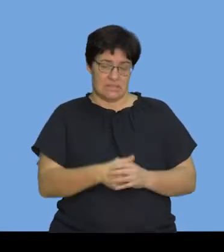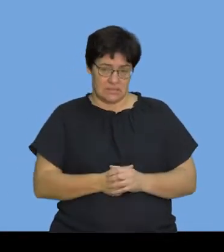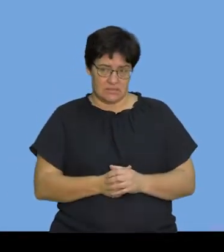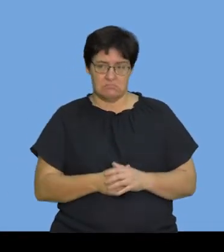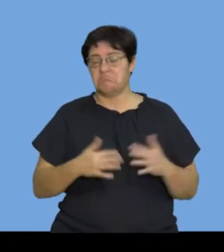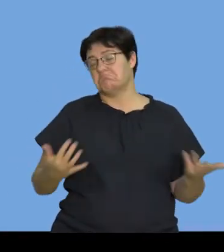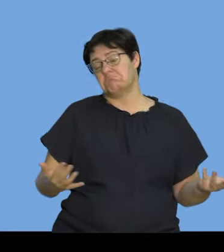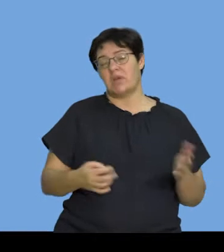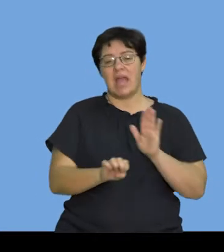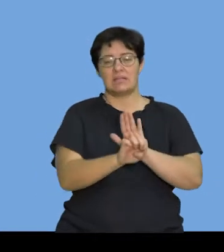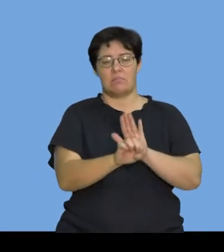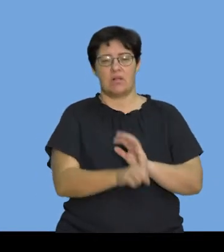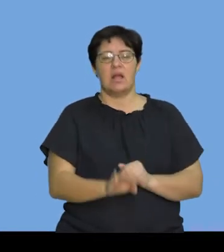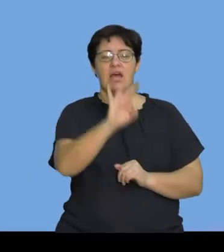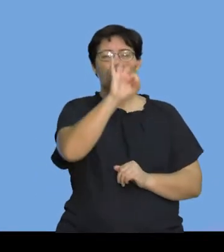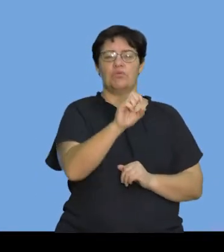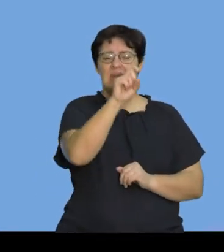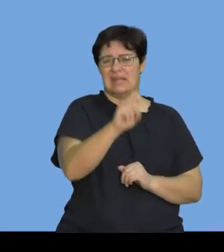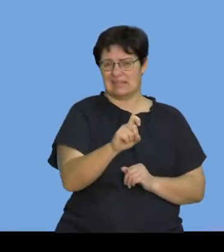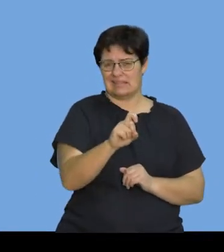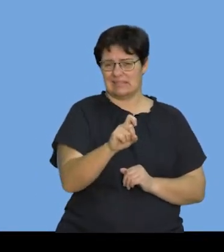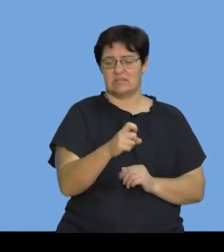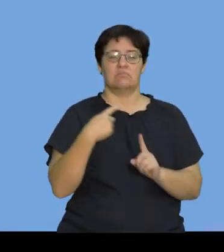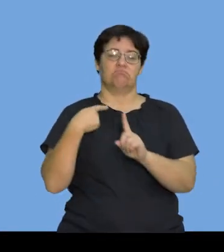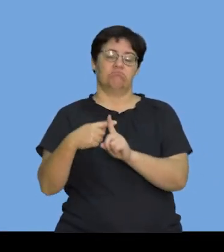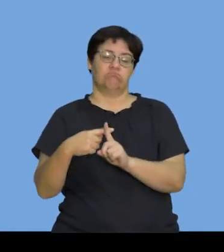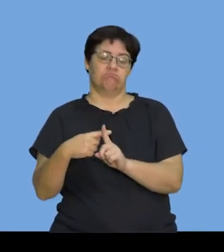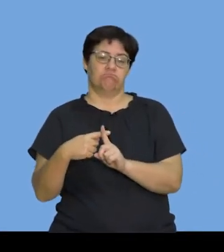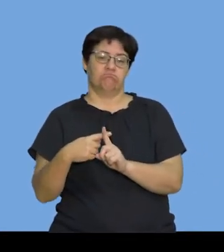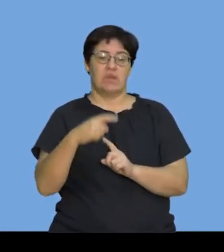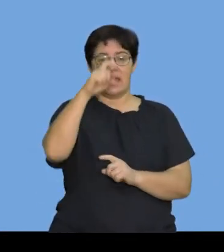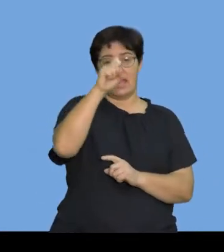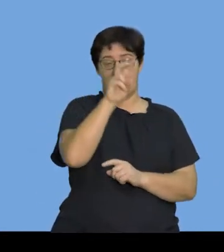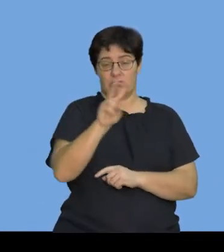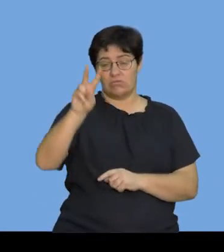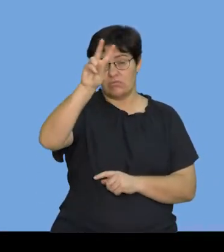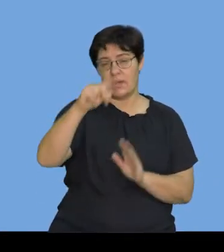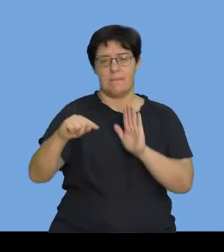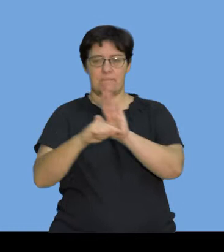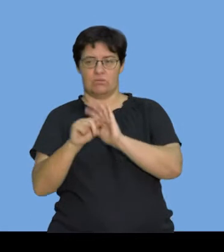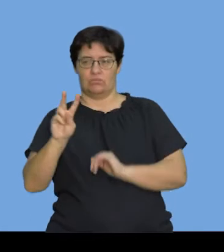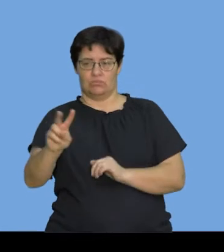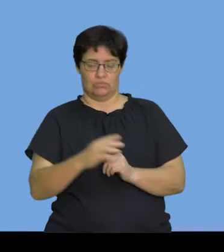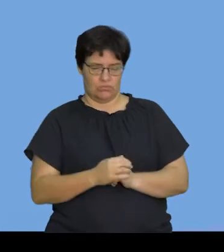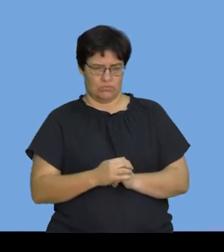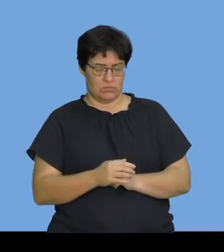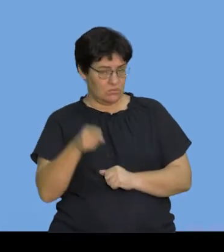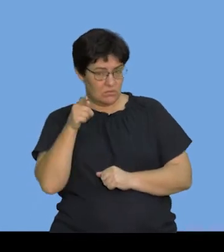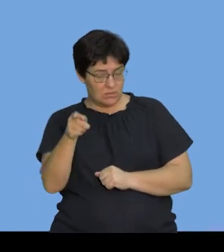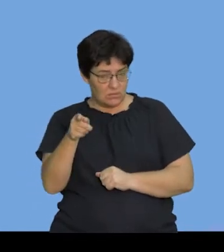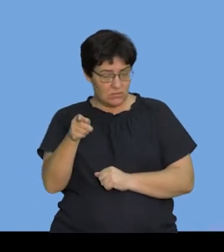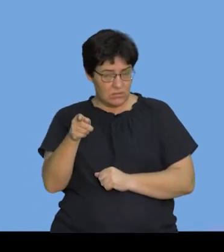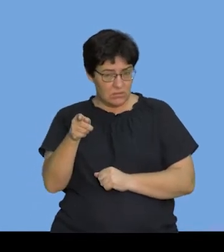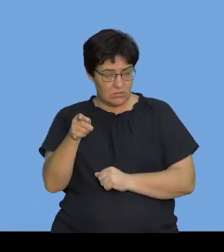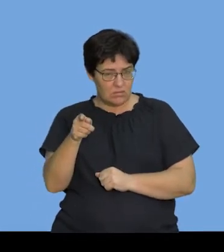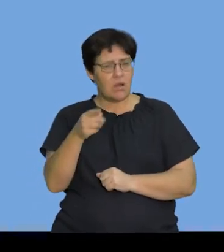as 3x plus x squared minus 2, right? As soon as you see something